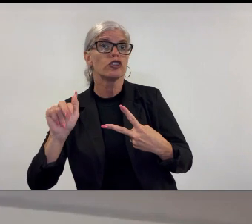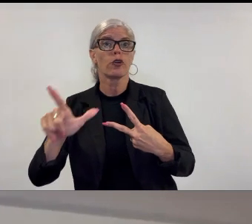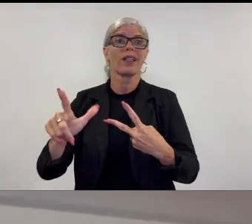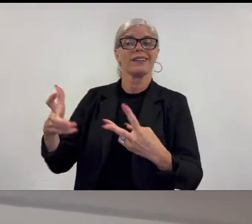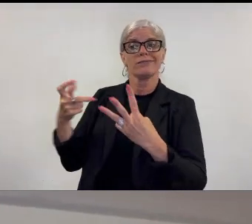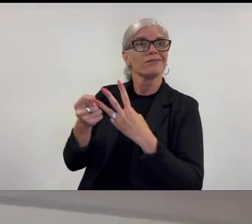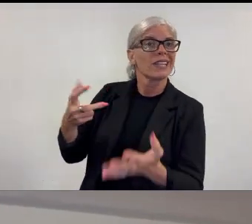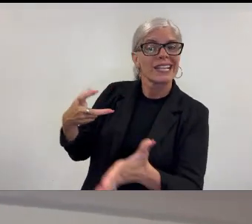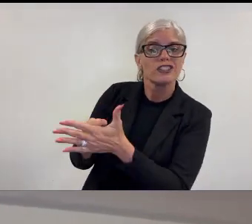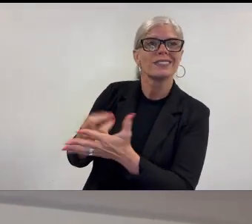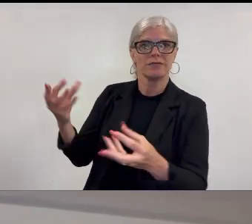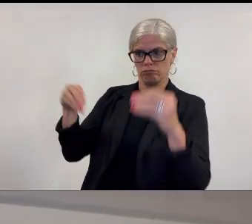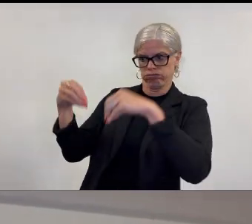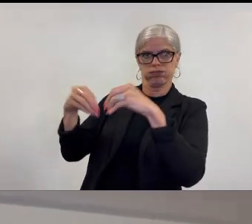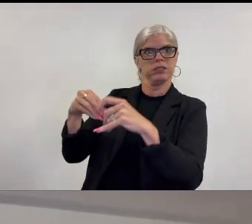that